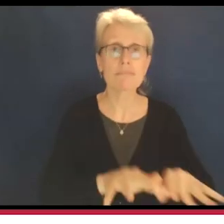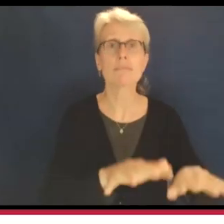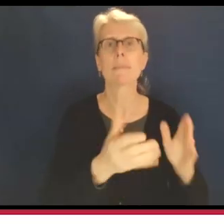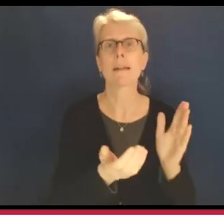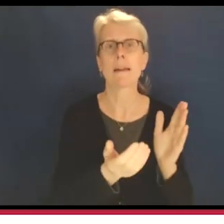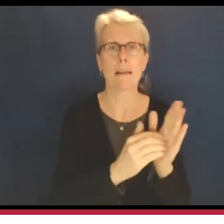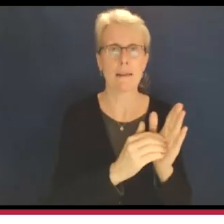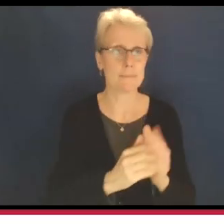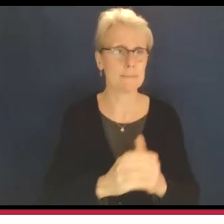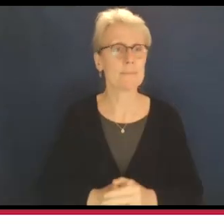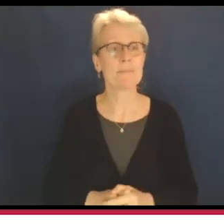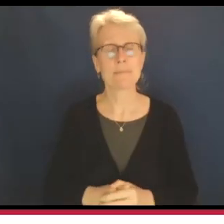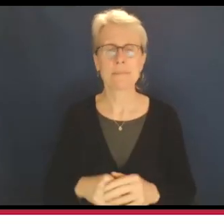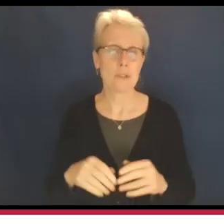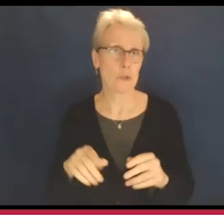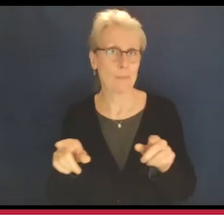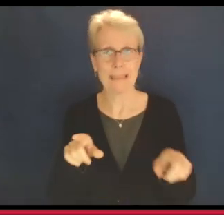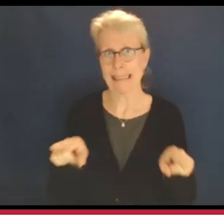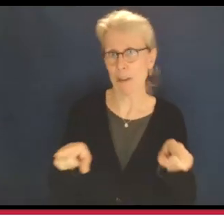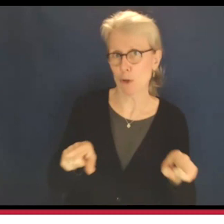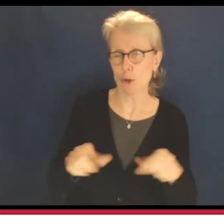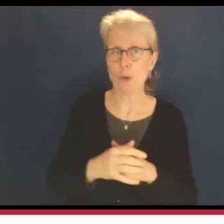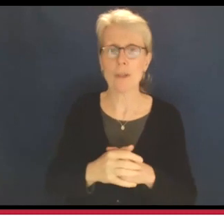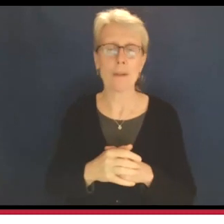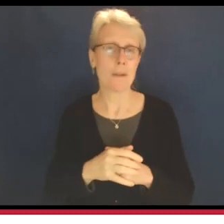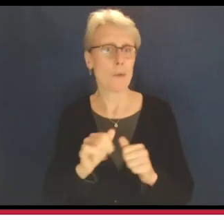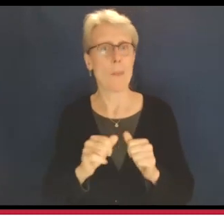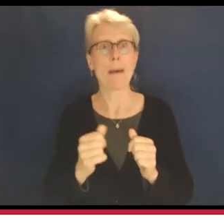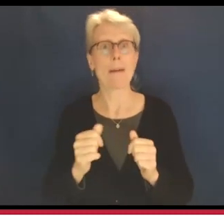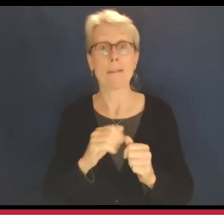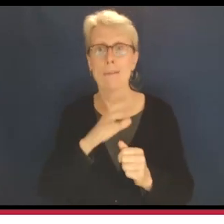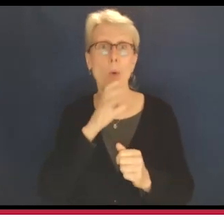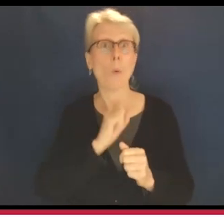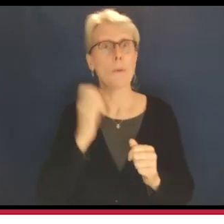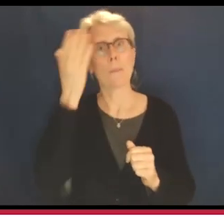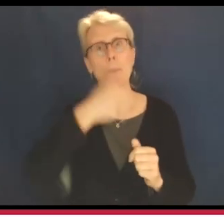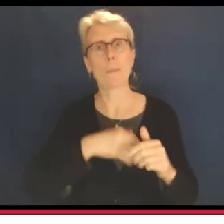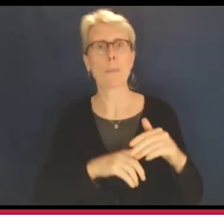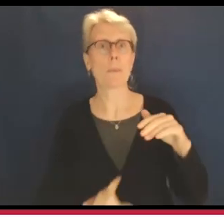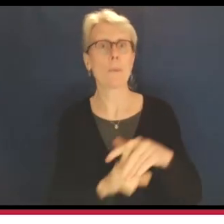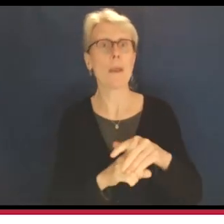transmission, or newly discovered because it gets into a population that's under better surveillance.